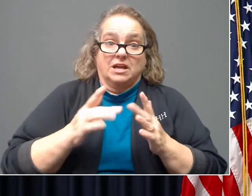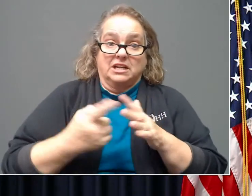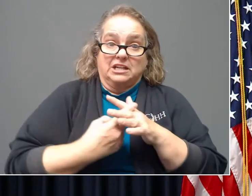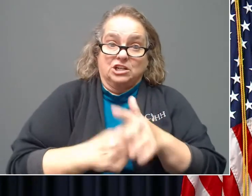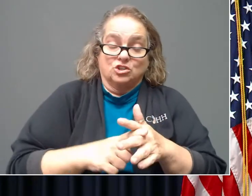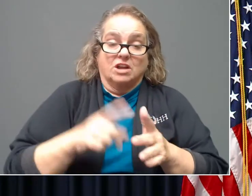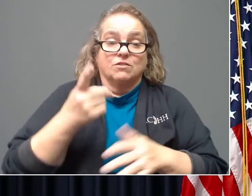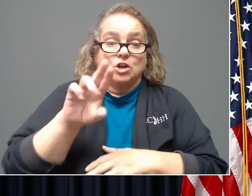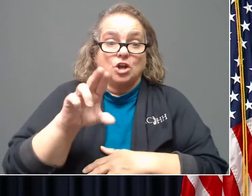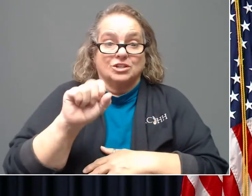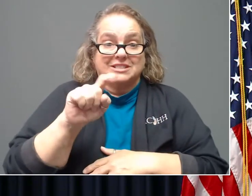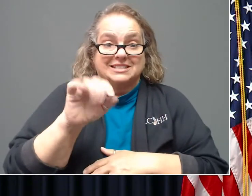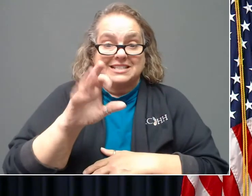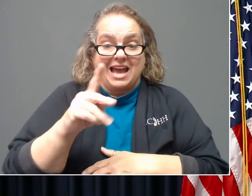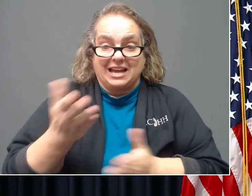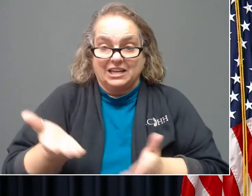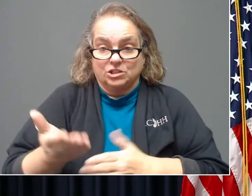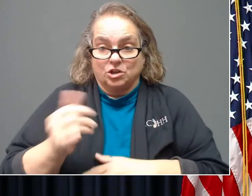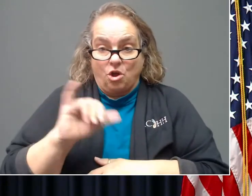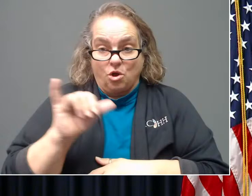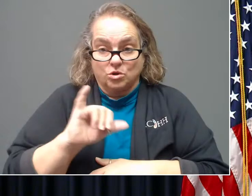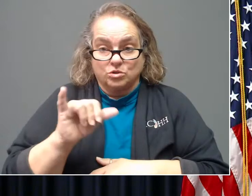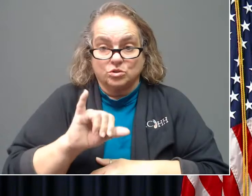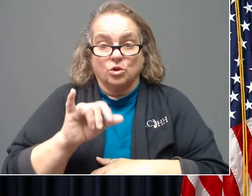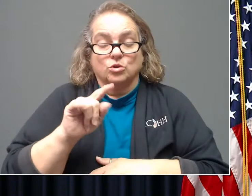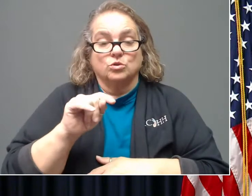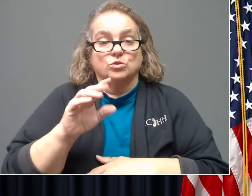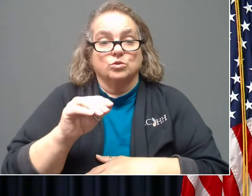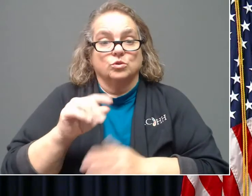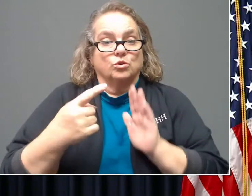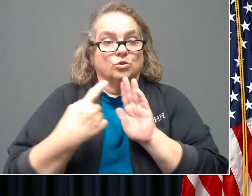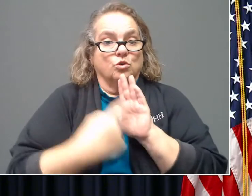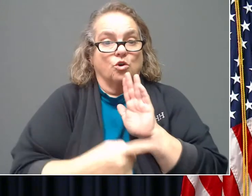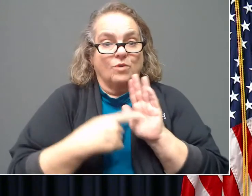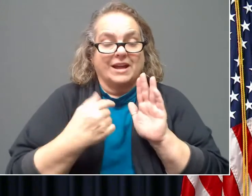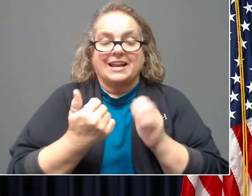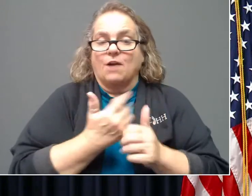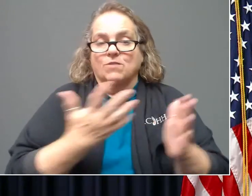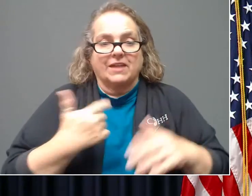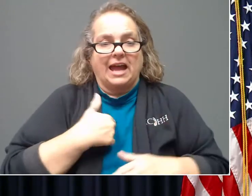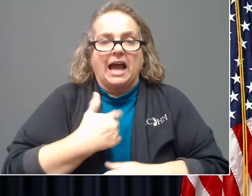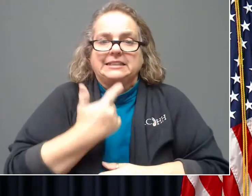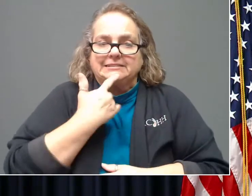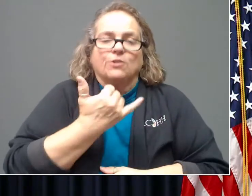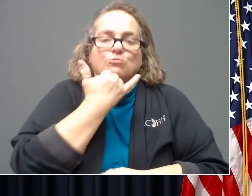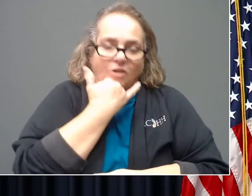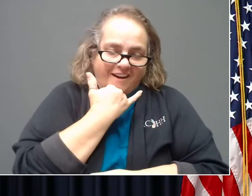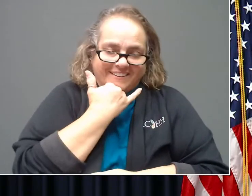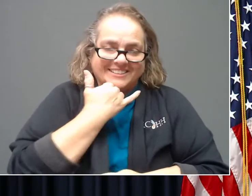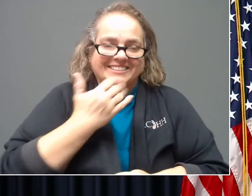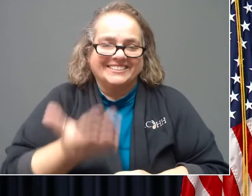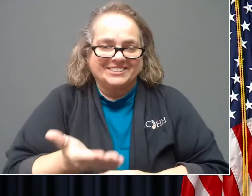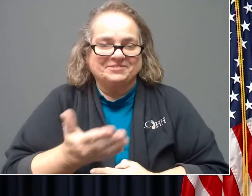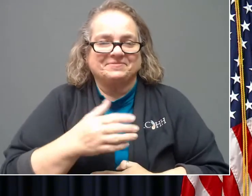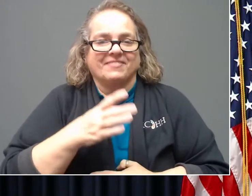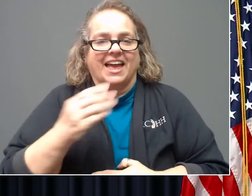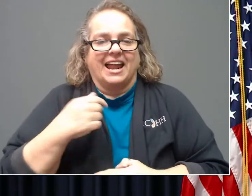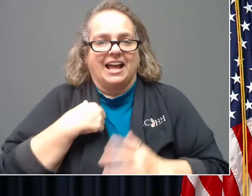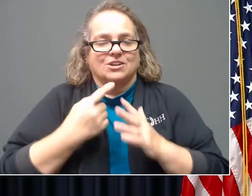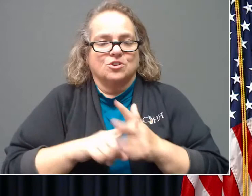us remotely as well to correct everything I say wrong. We'll start with Stu Johnson